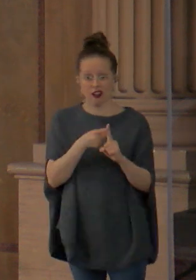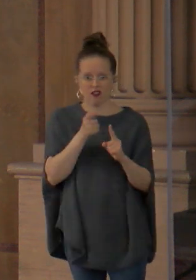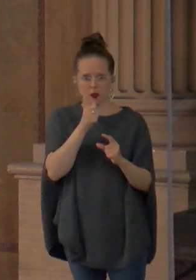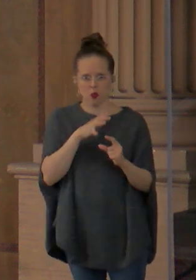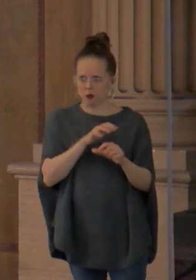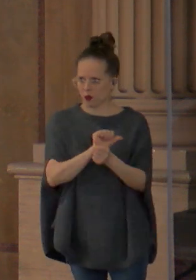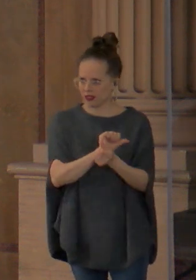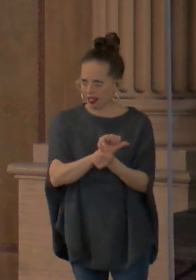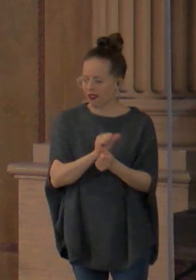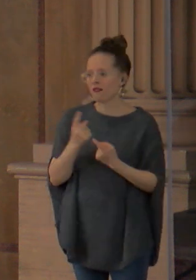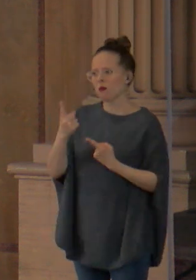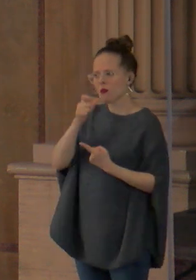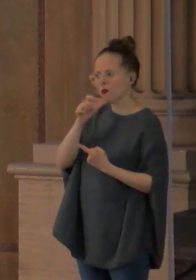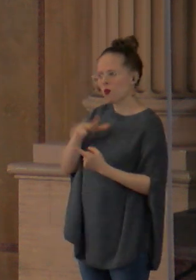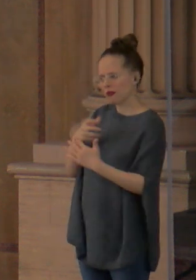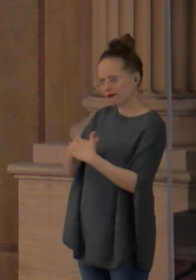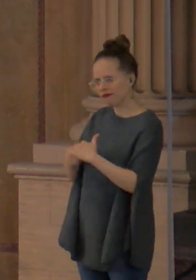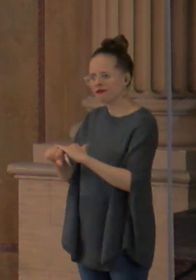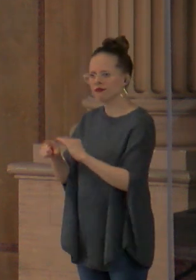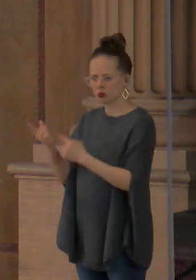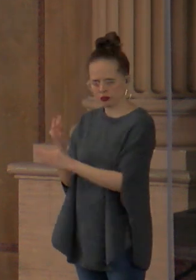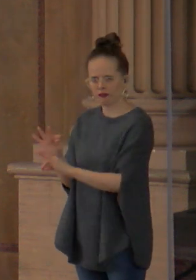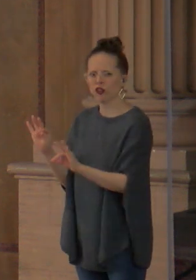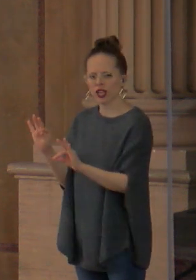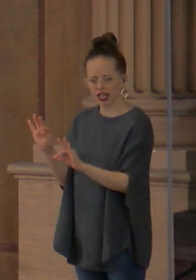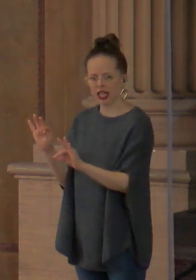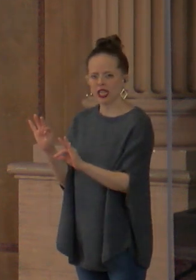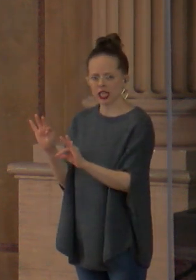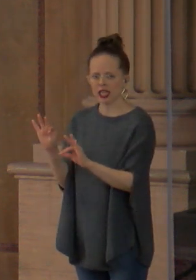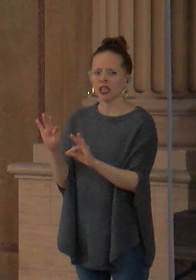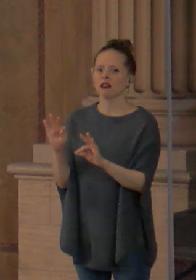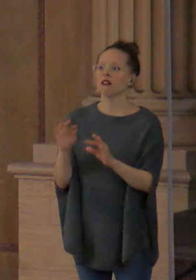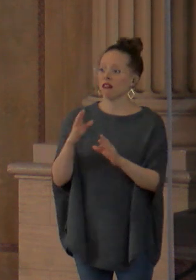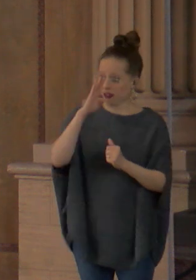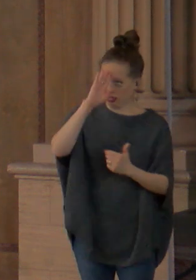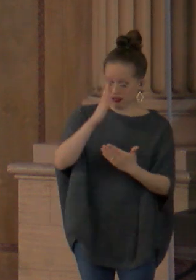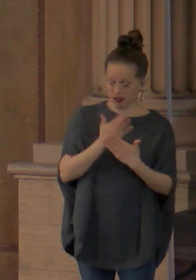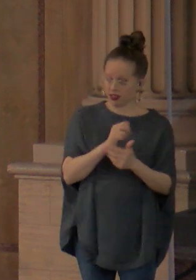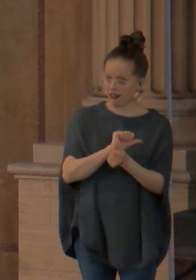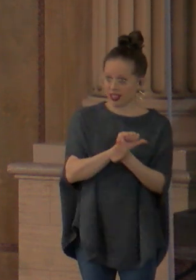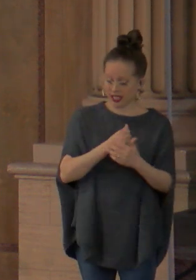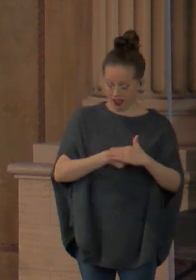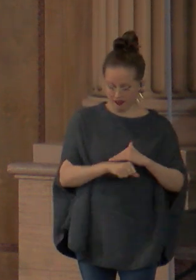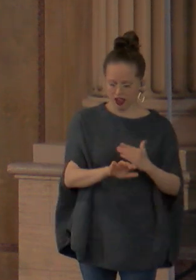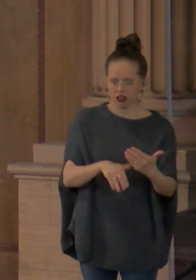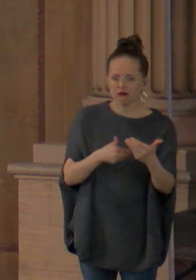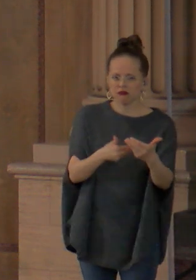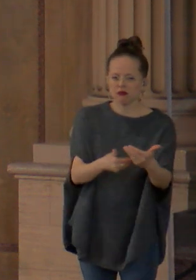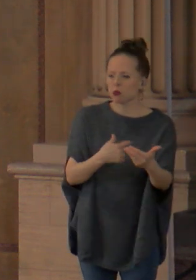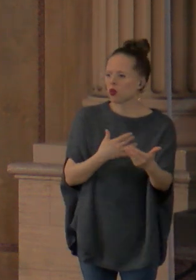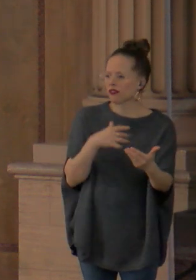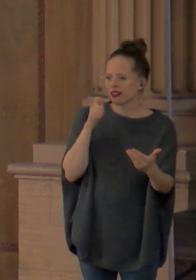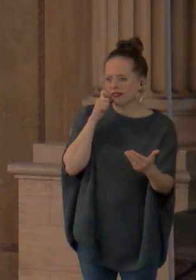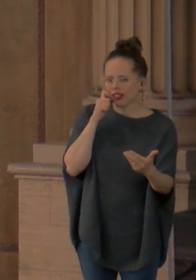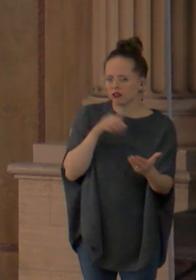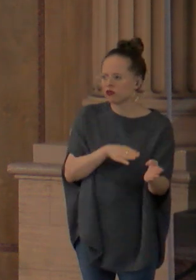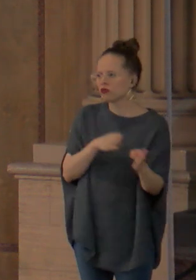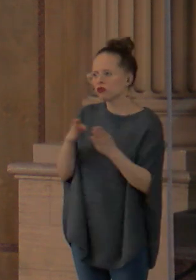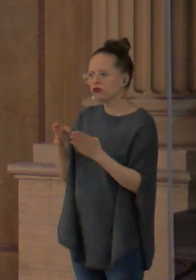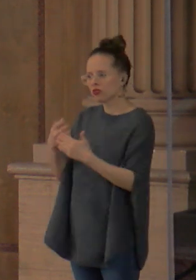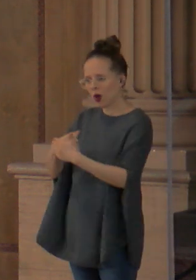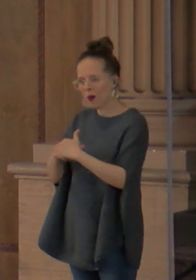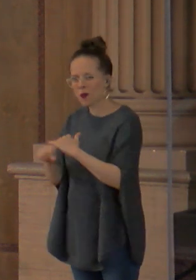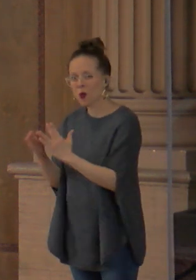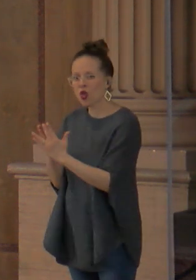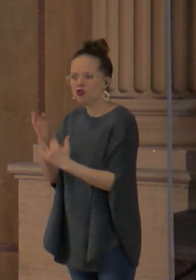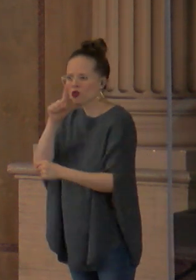and one by a free woman. But the son of the slave was born according to the flesh, while the son of the free woman was born through promise. Now this